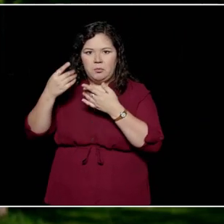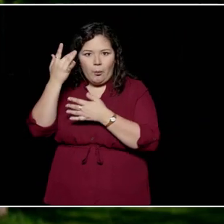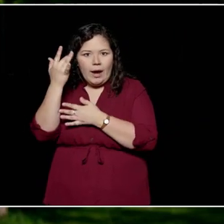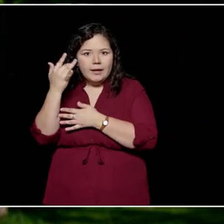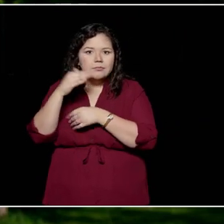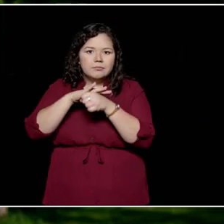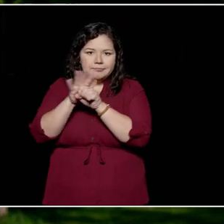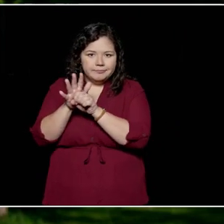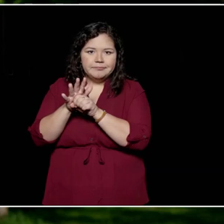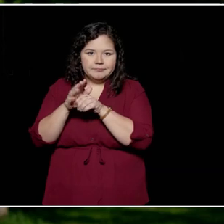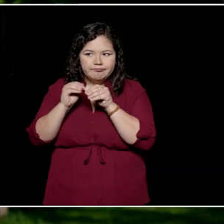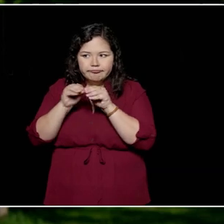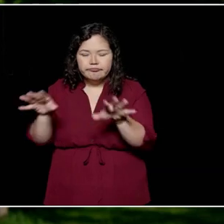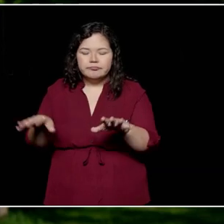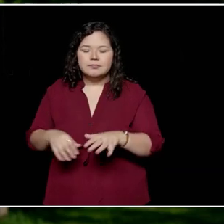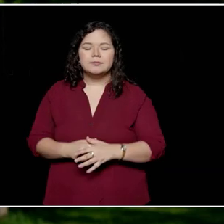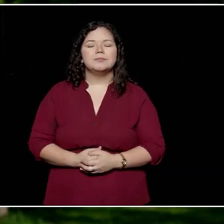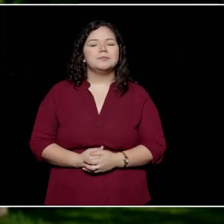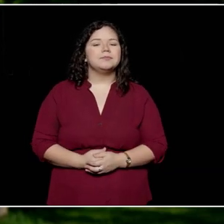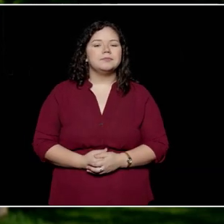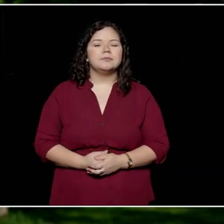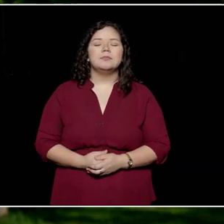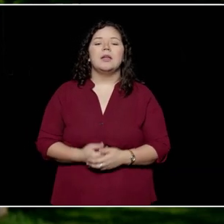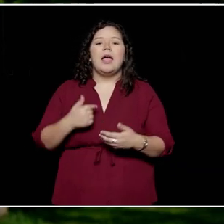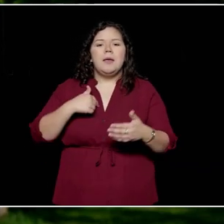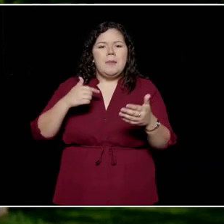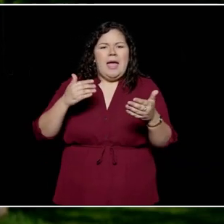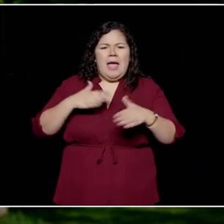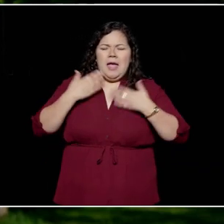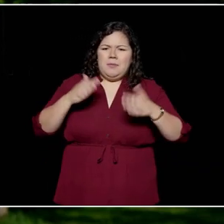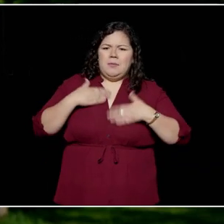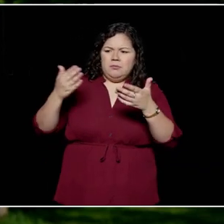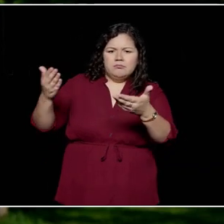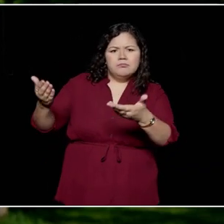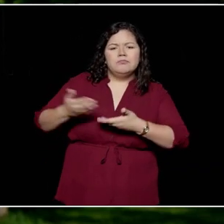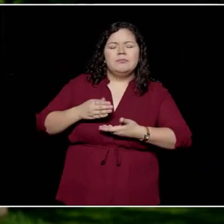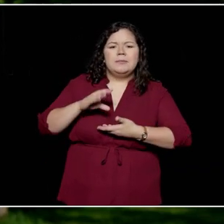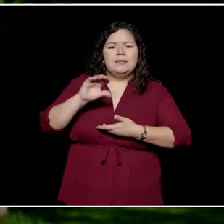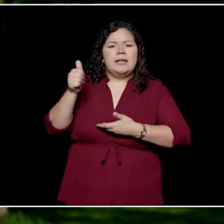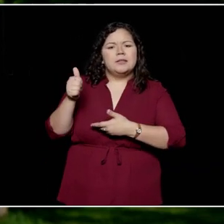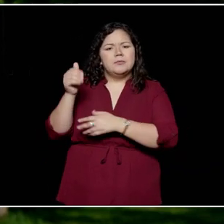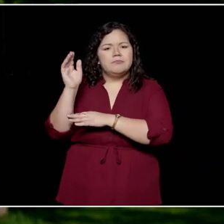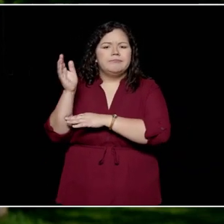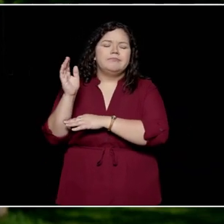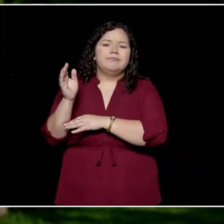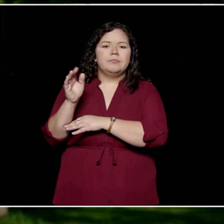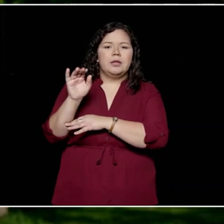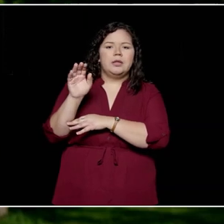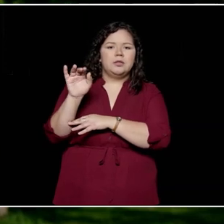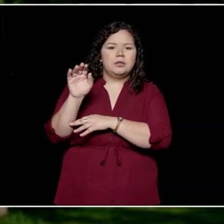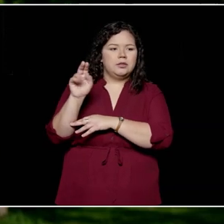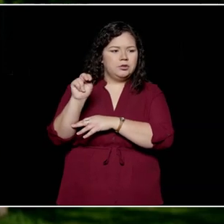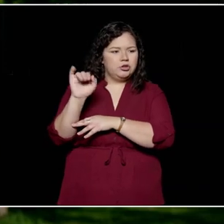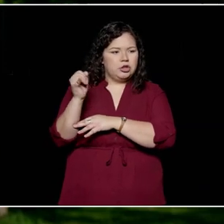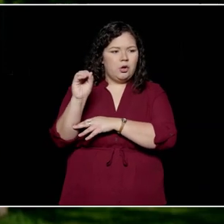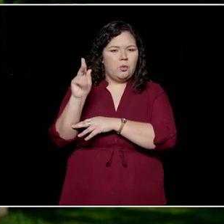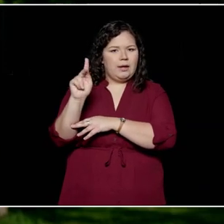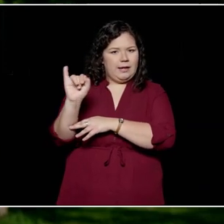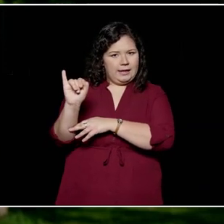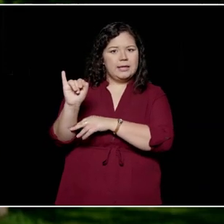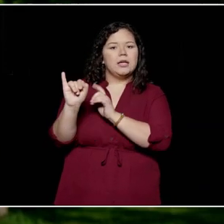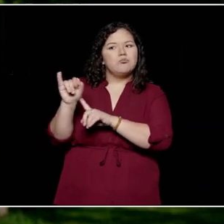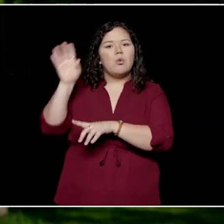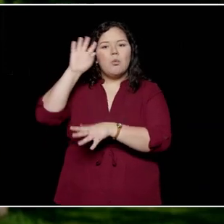UBC to support students with financial need during the COVID-19 pandemic. I'm pleased to introduce our next speaker,